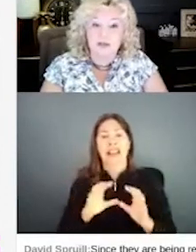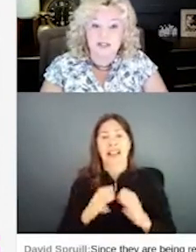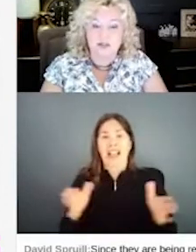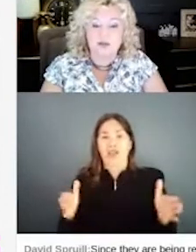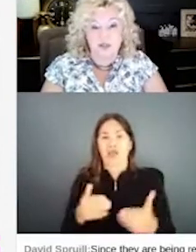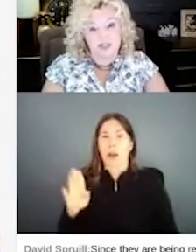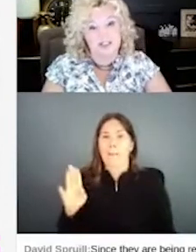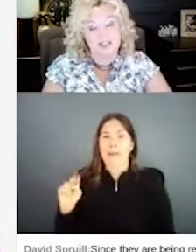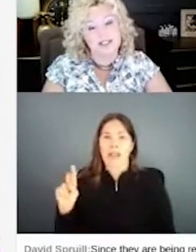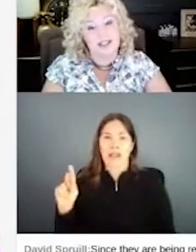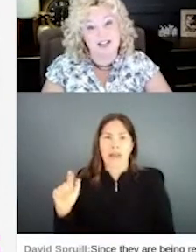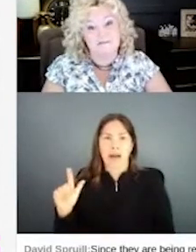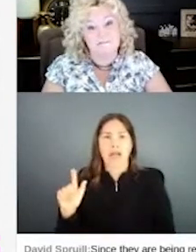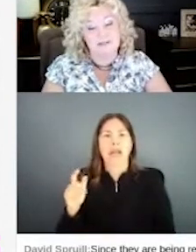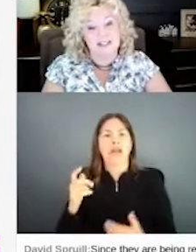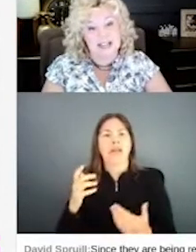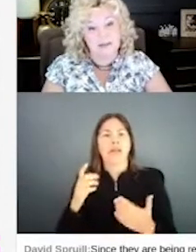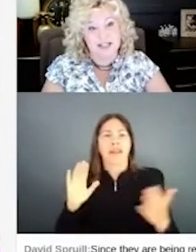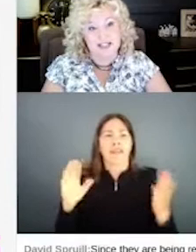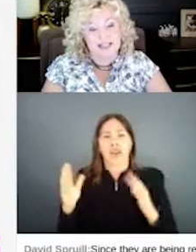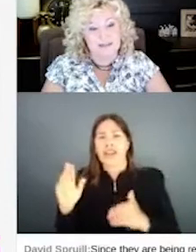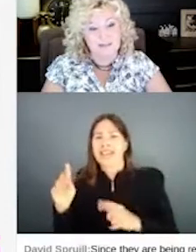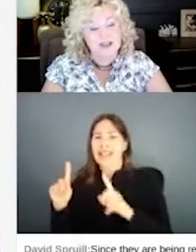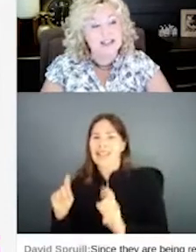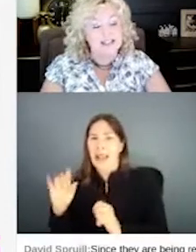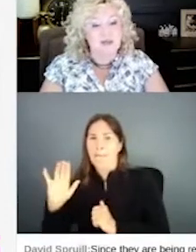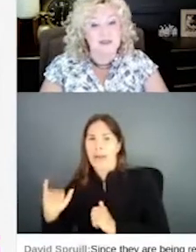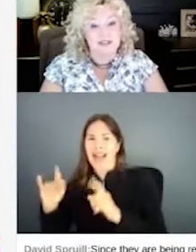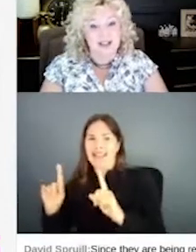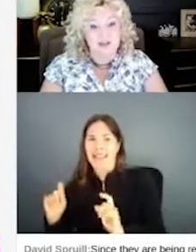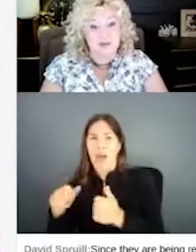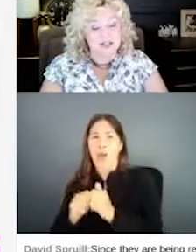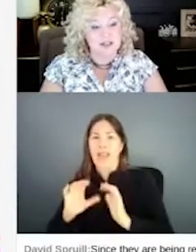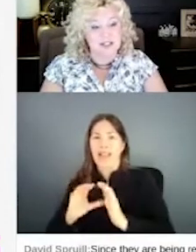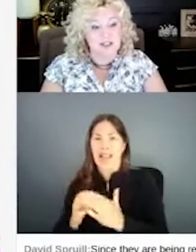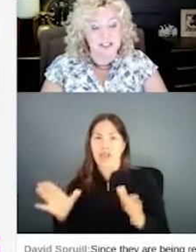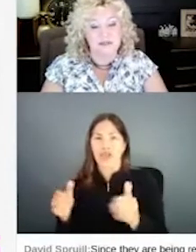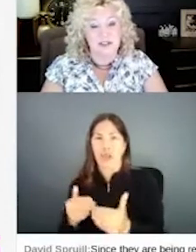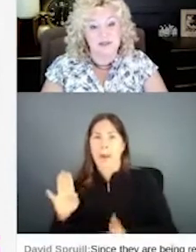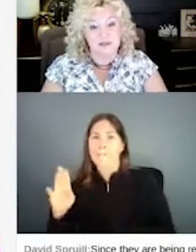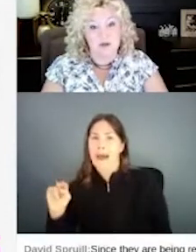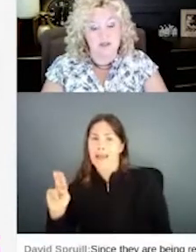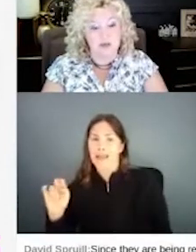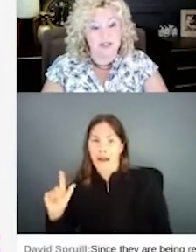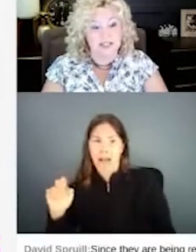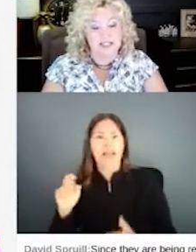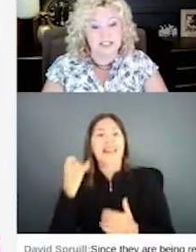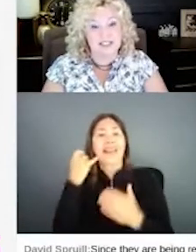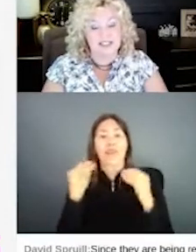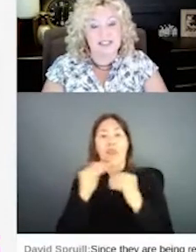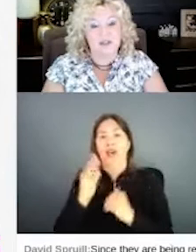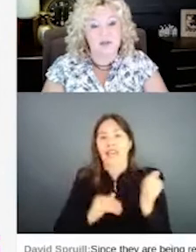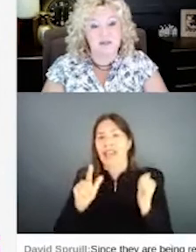bundle versus exam by exam. So with the classroom bundle, as long as you've given more than 26